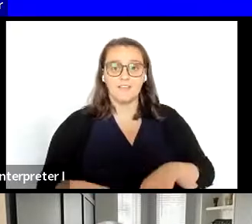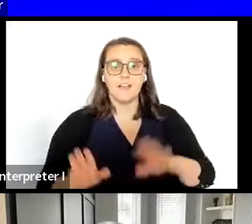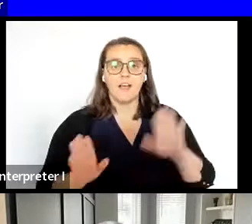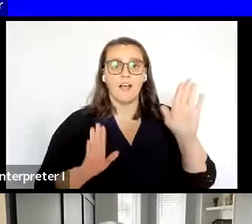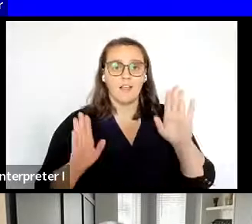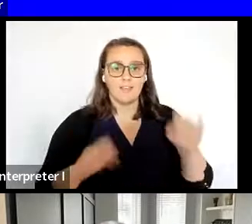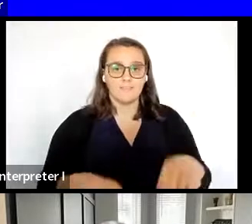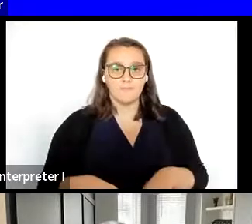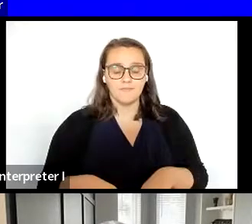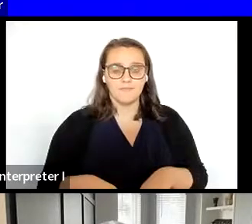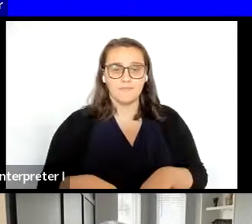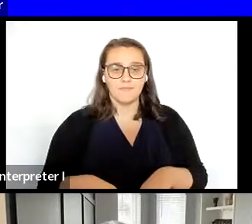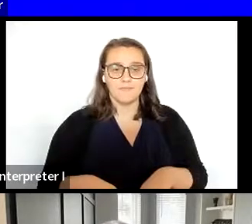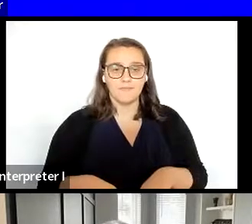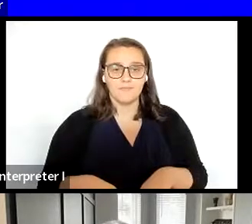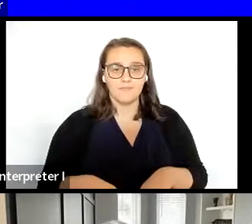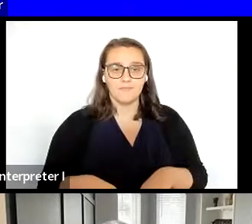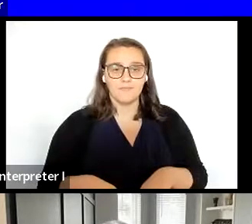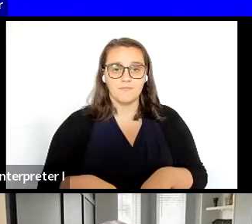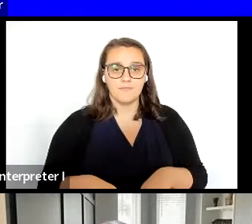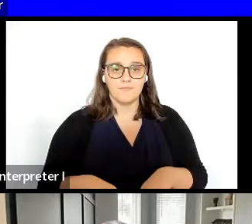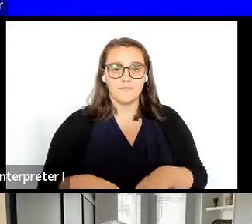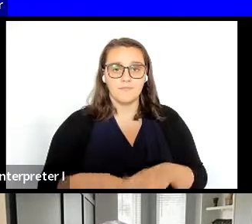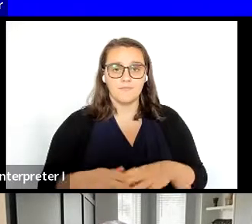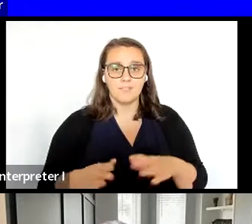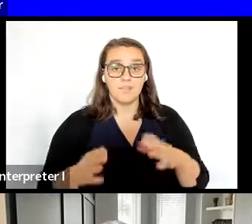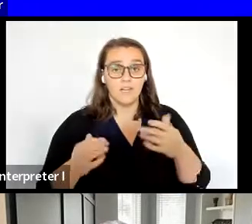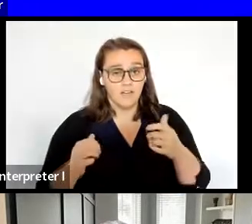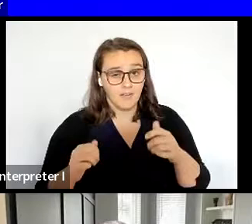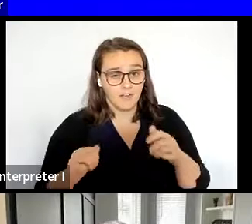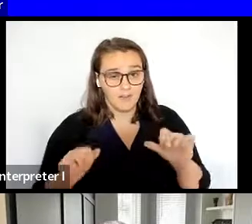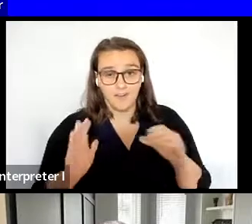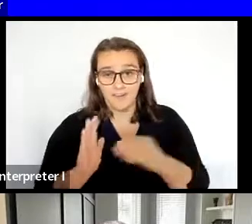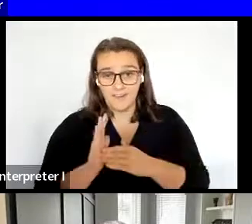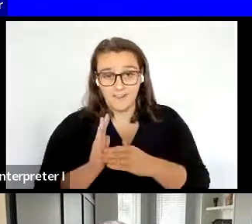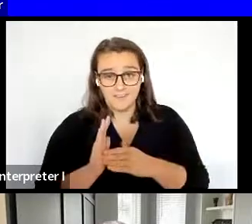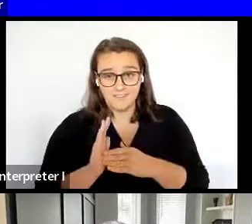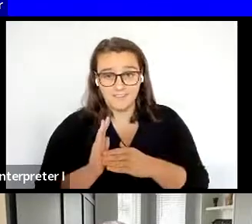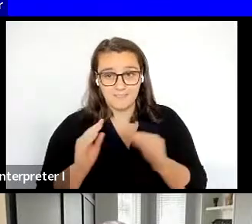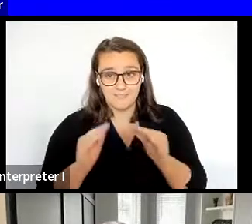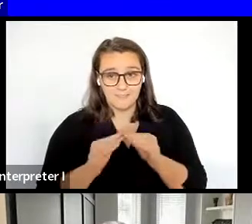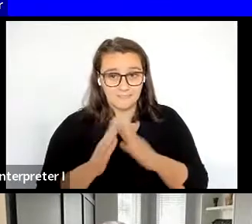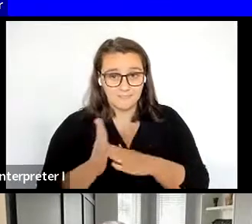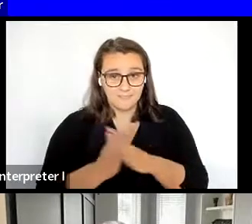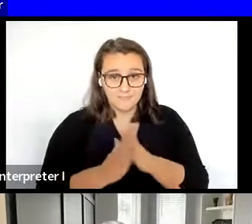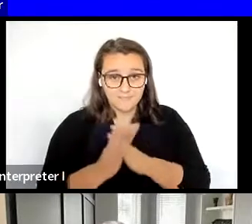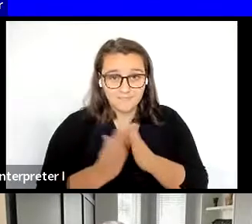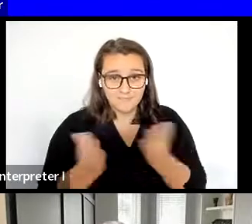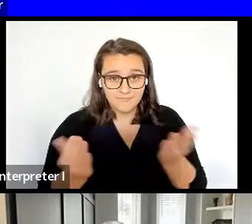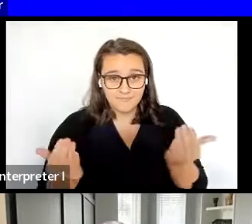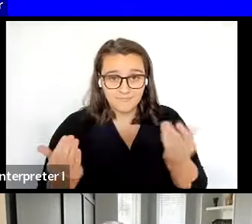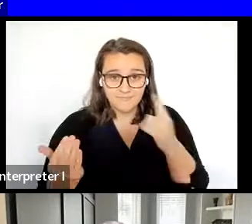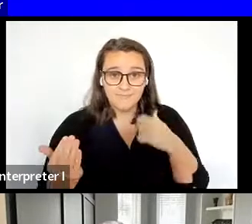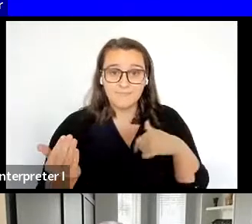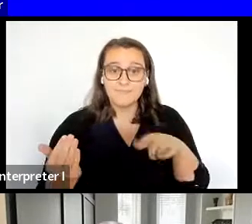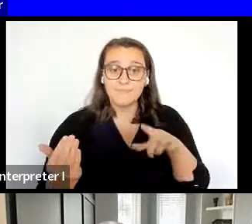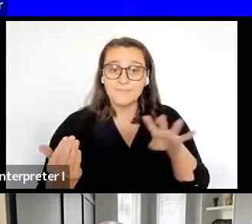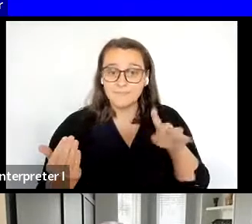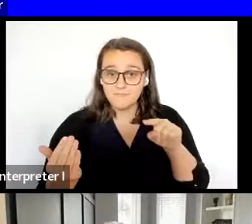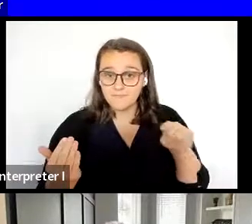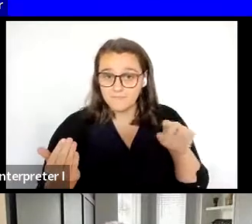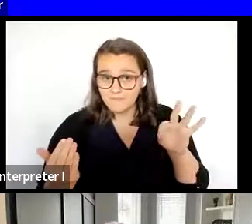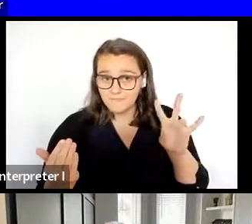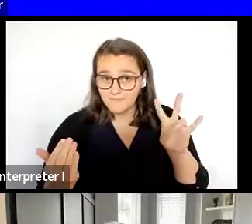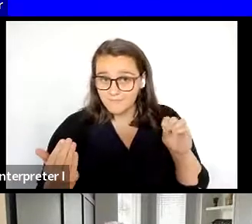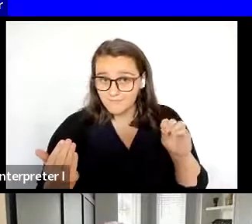Aye. Can we try again? The vote is on Bill 24-970. All those